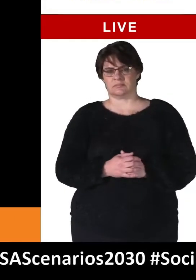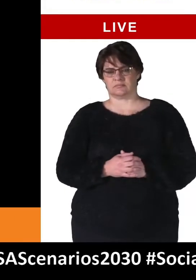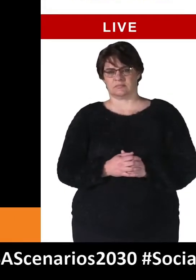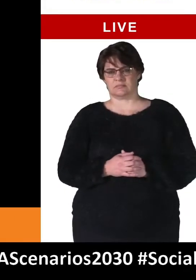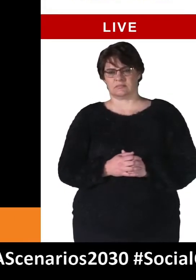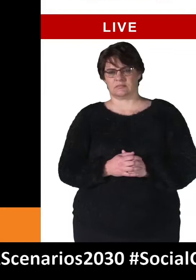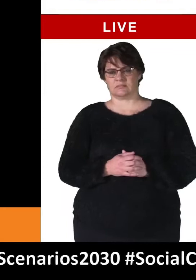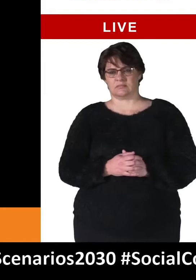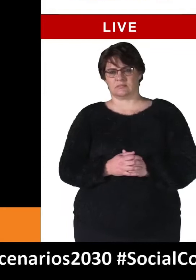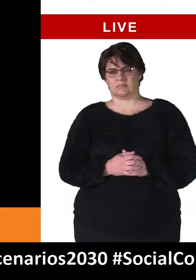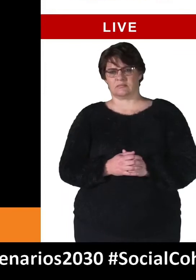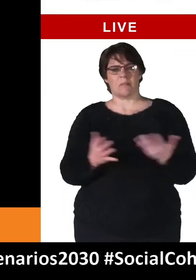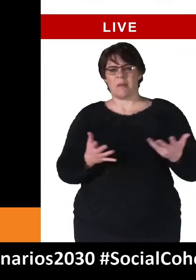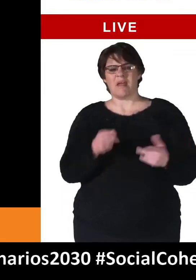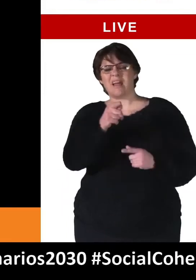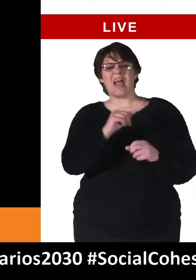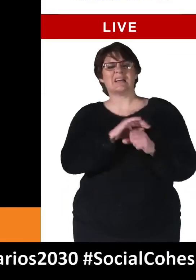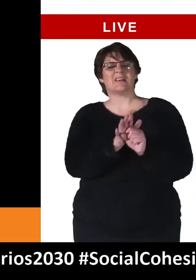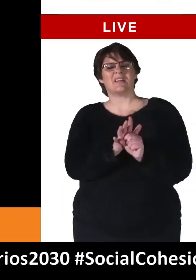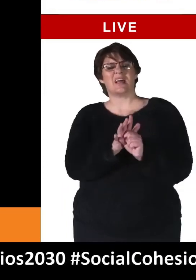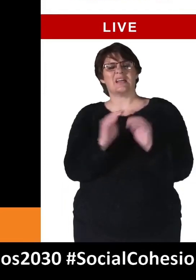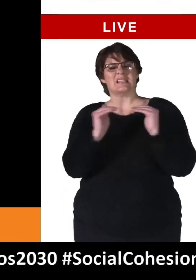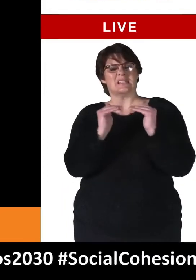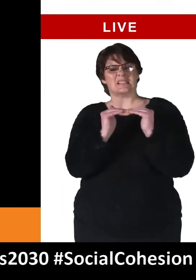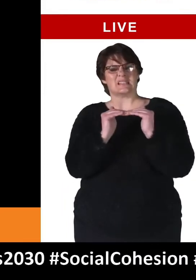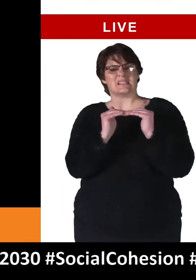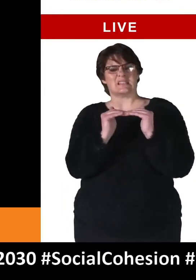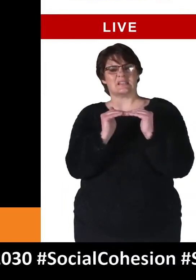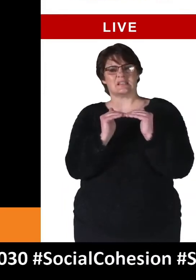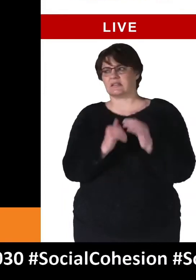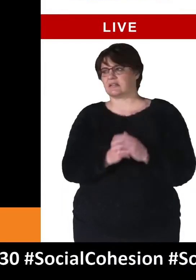What if COVID status quo